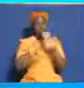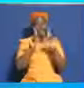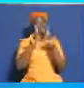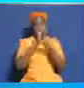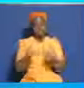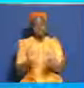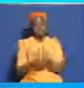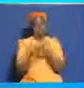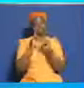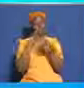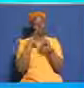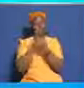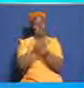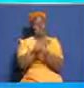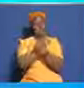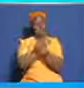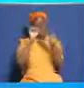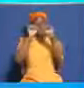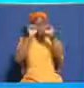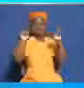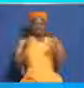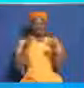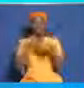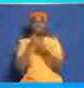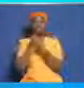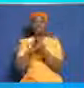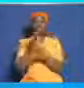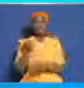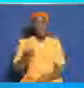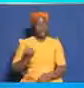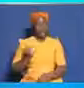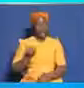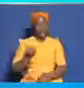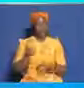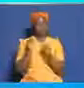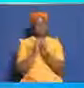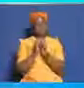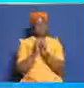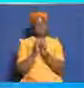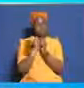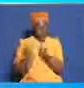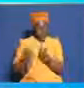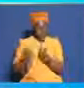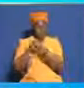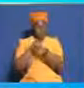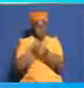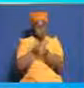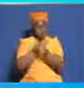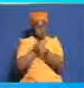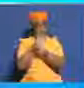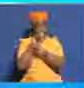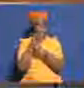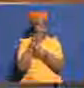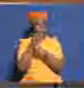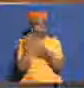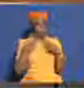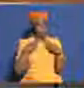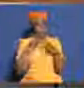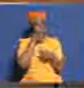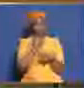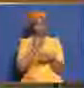set up protective systems that will ensure girls and are shielded from sex predators.